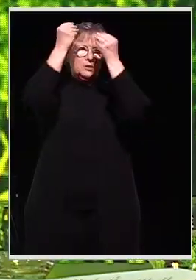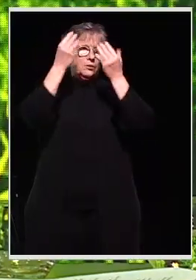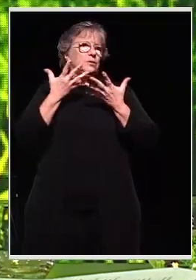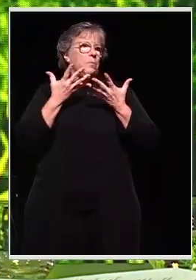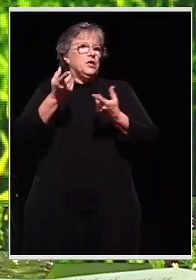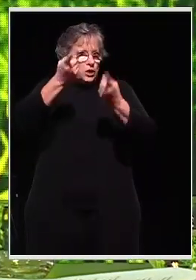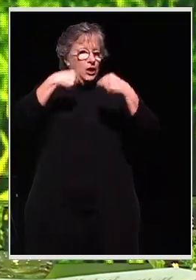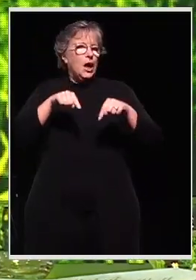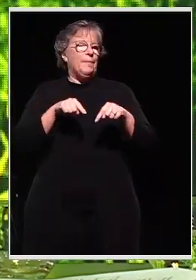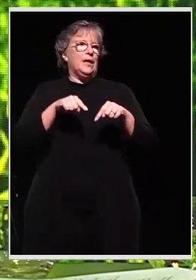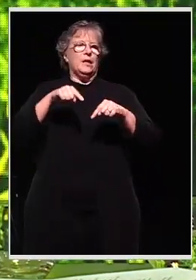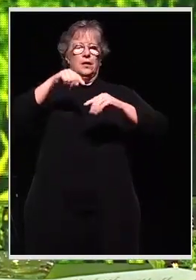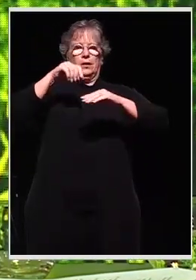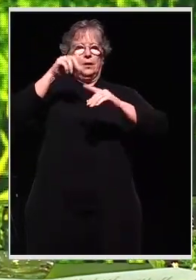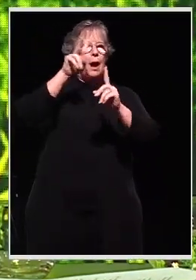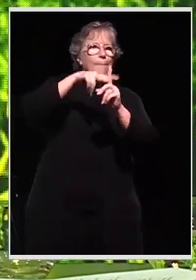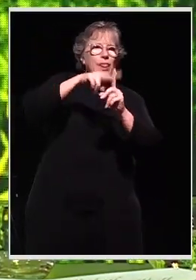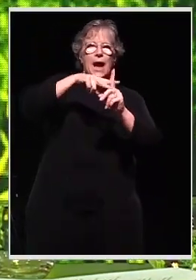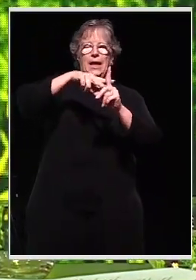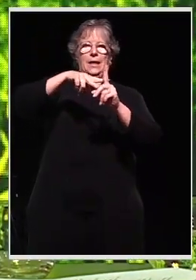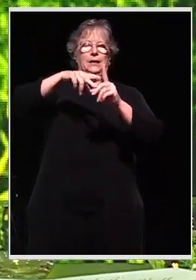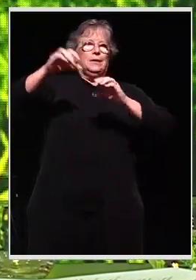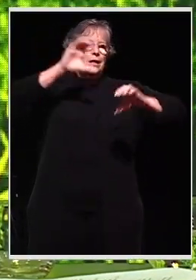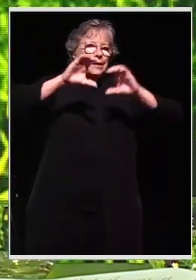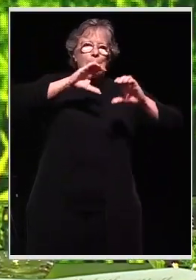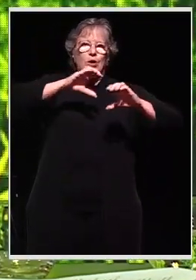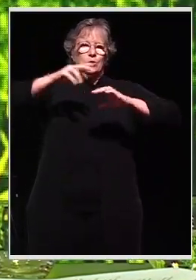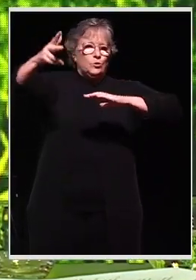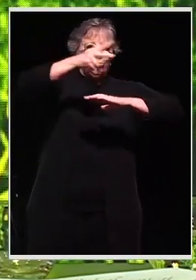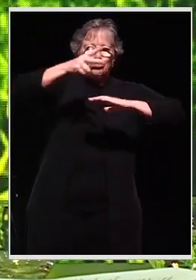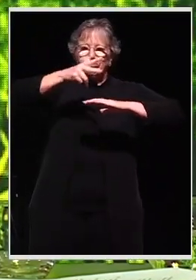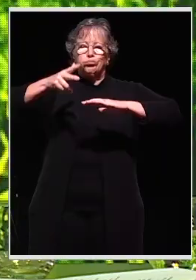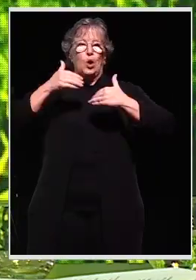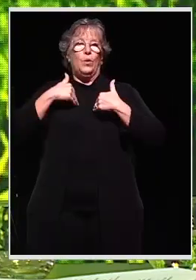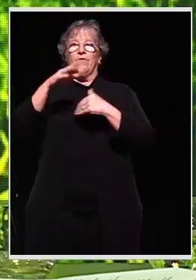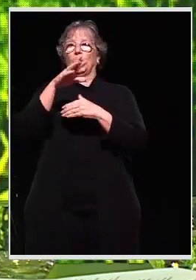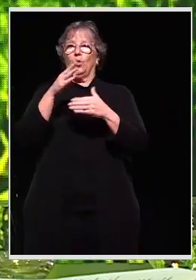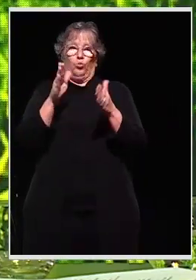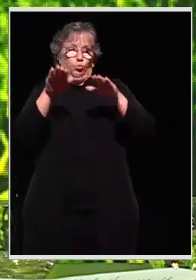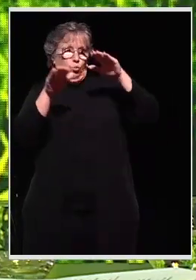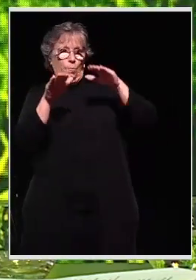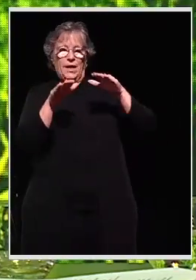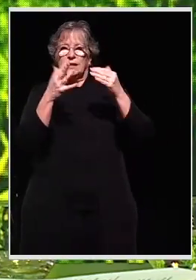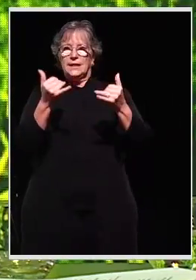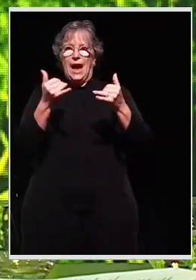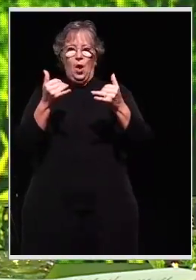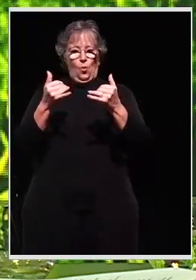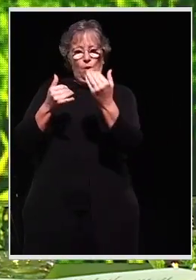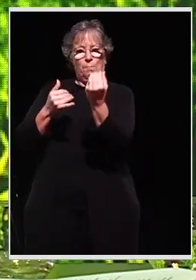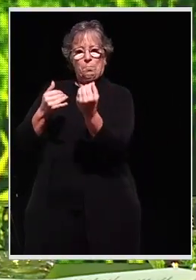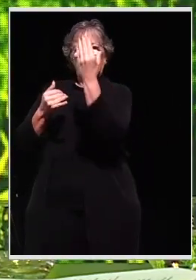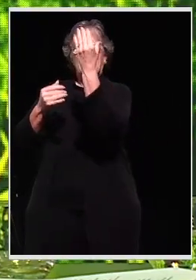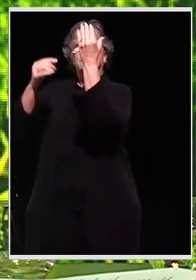applying pesticides as opposed to broadcasting. We have robots now that can put a little dot of a pesticide onto one plant at the